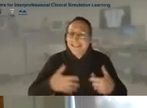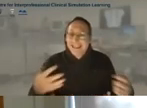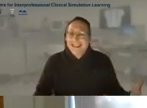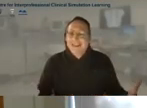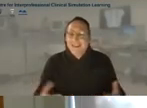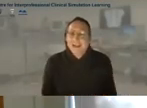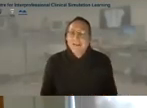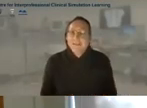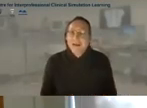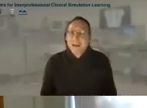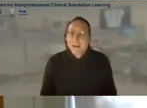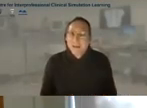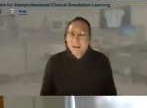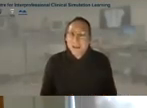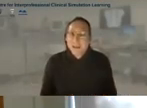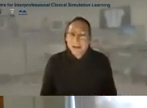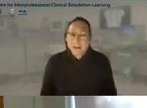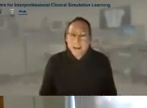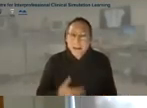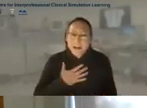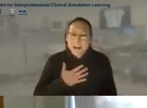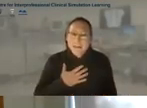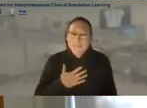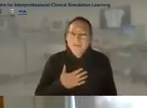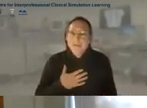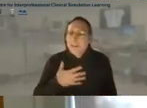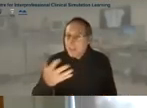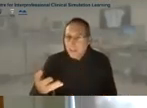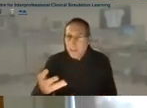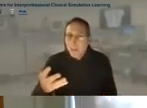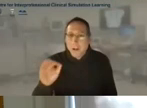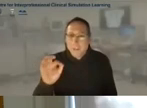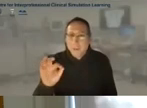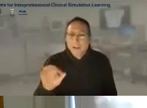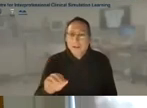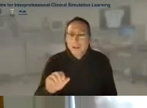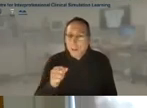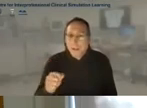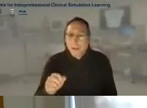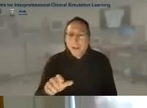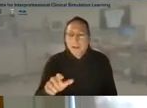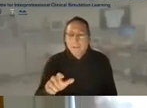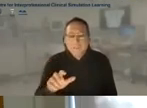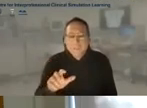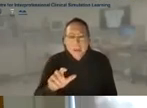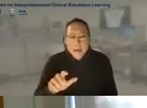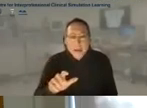circumstances, let alone in the middle of this pandemic. So a big shout out sort of from us to you all for the work that you do. Thank